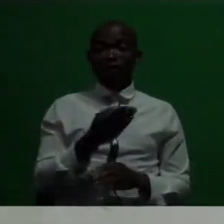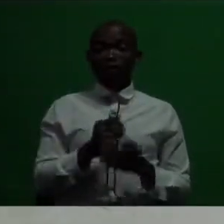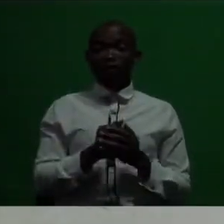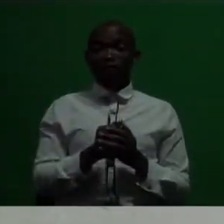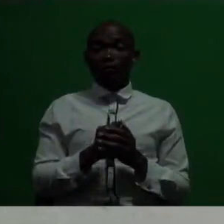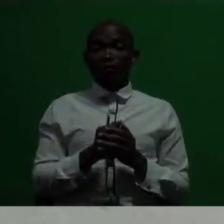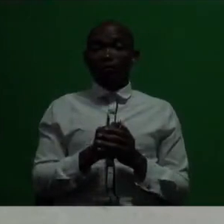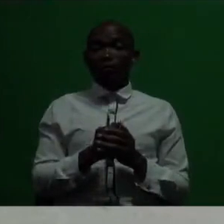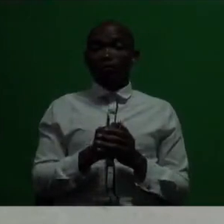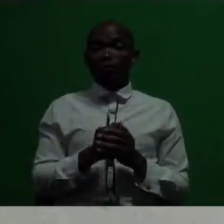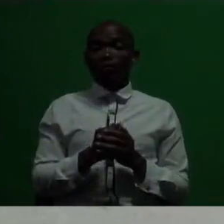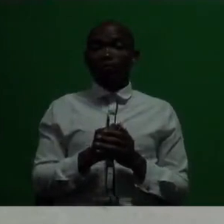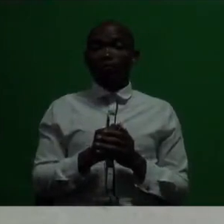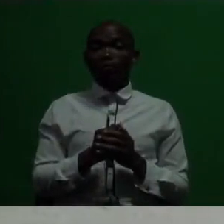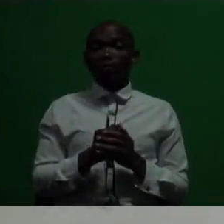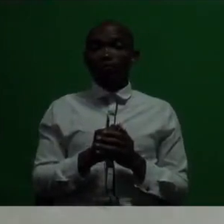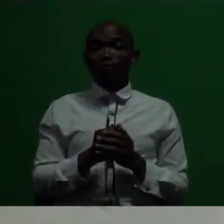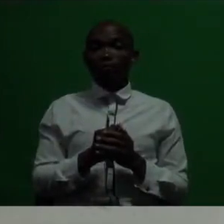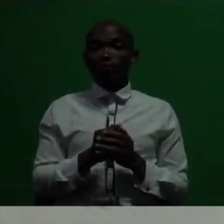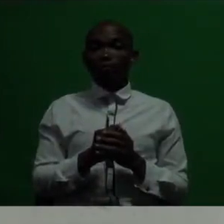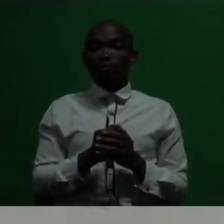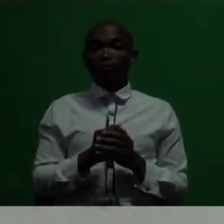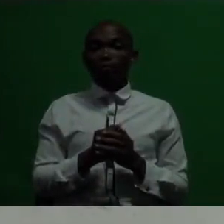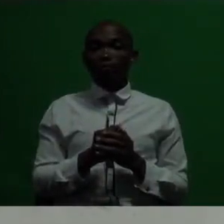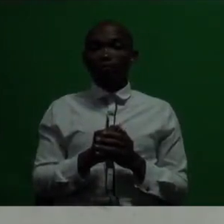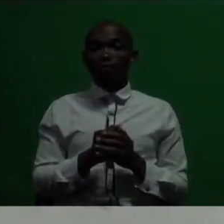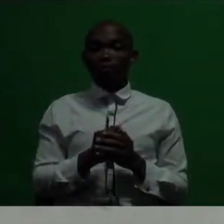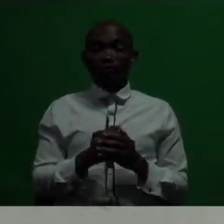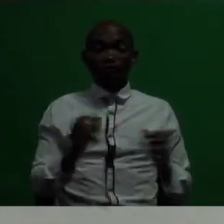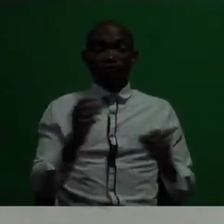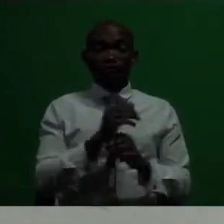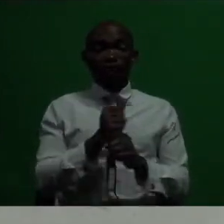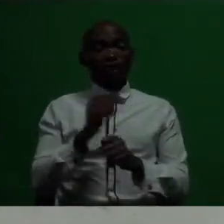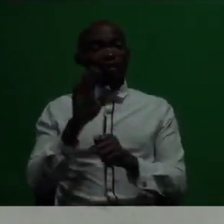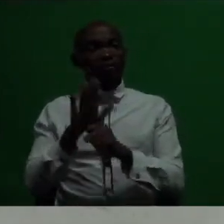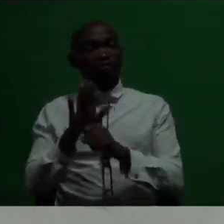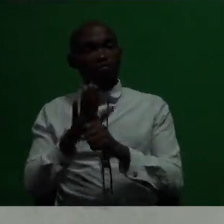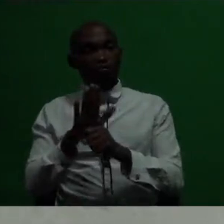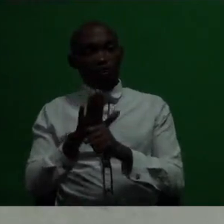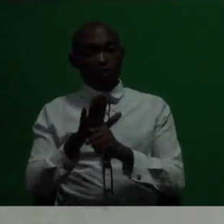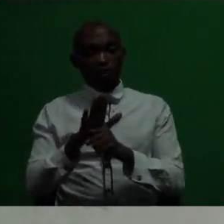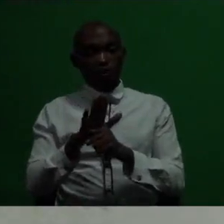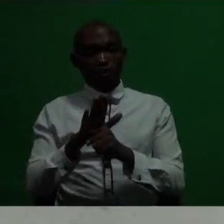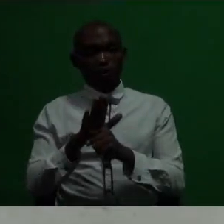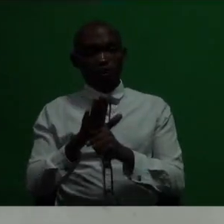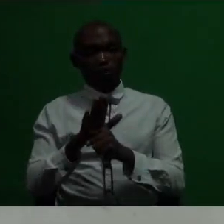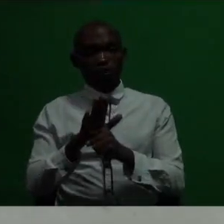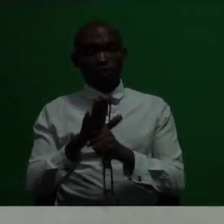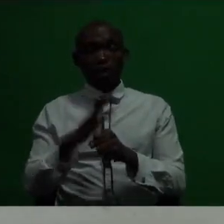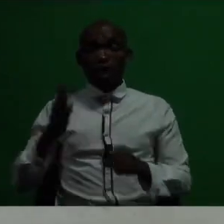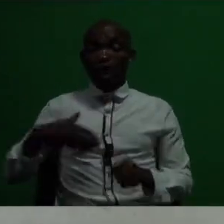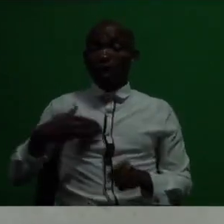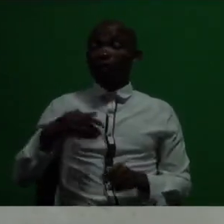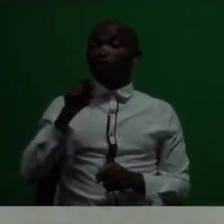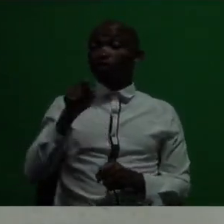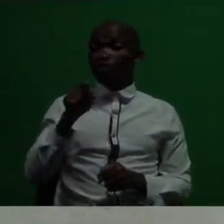parts. So to get more concepts, I